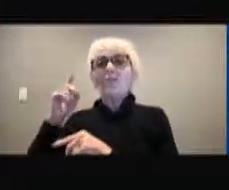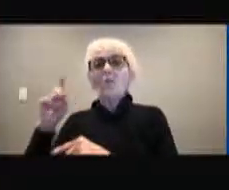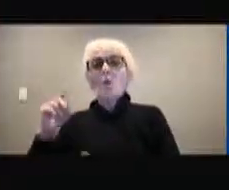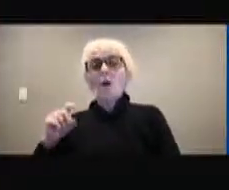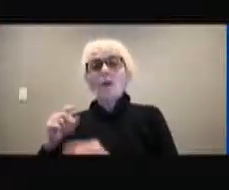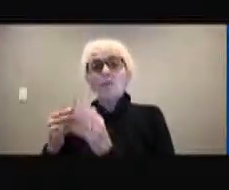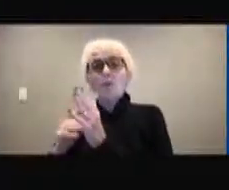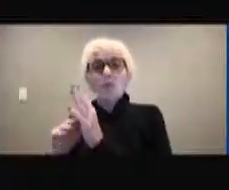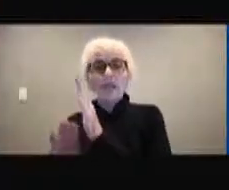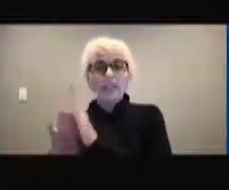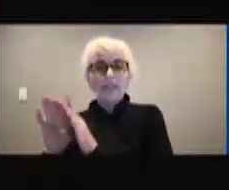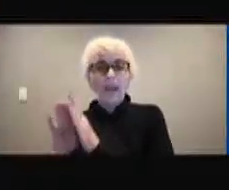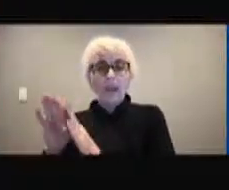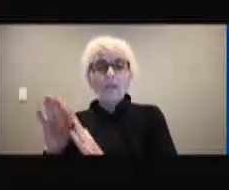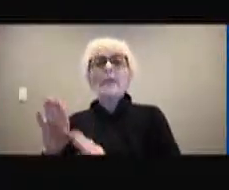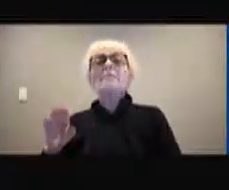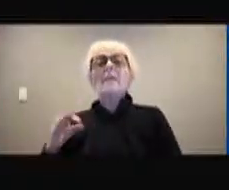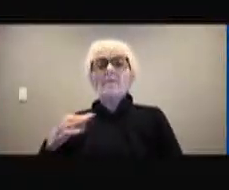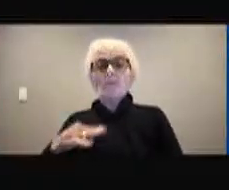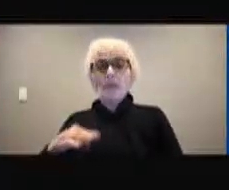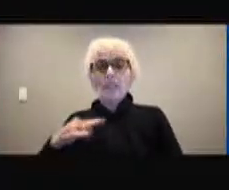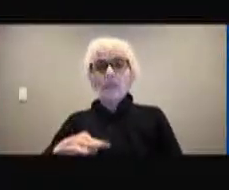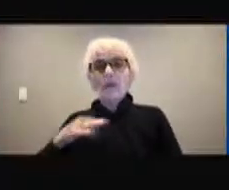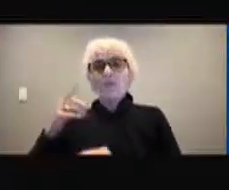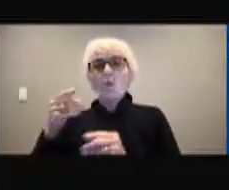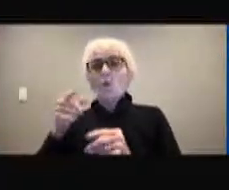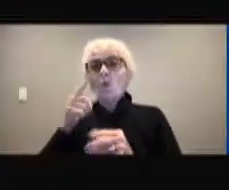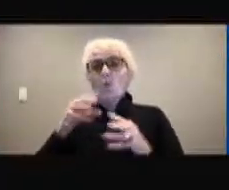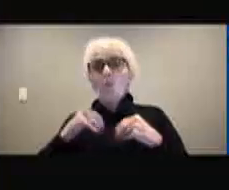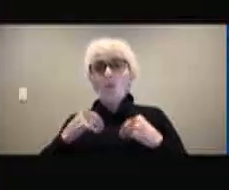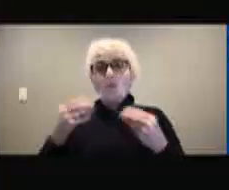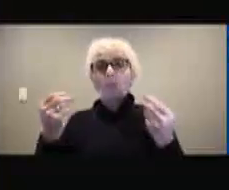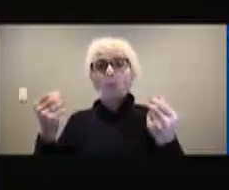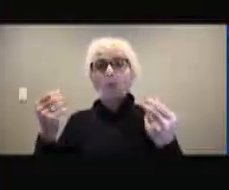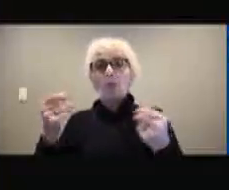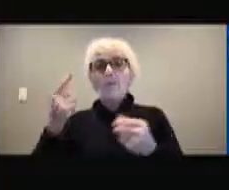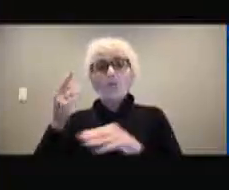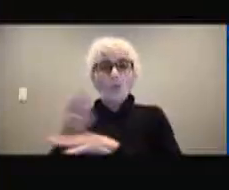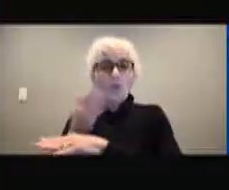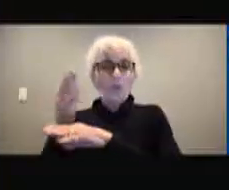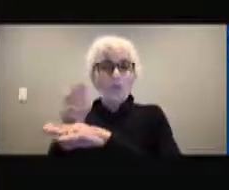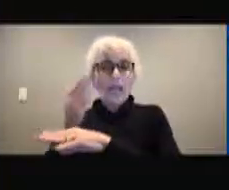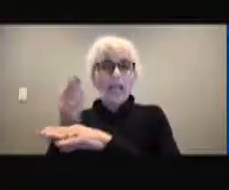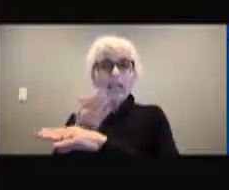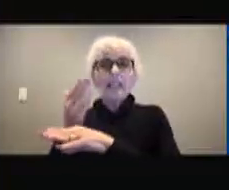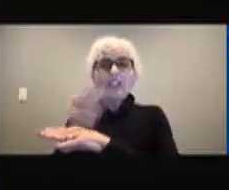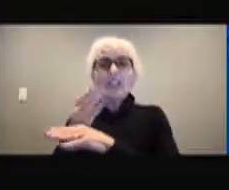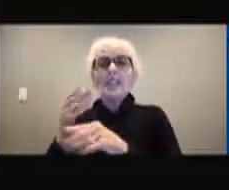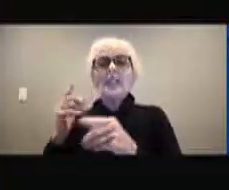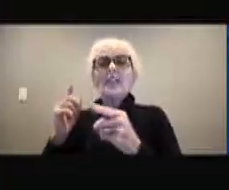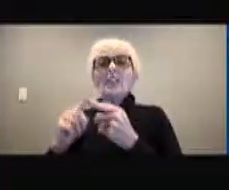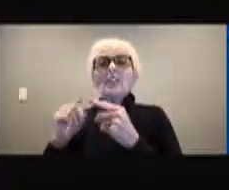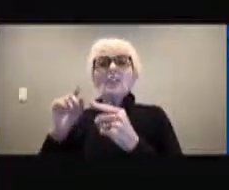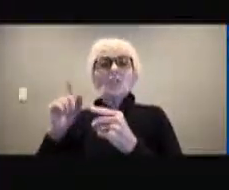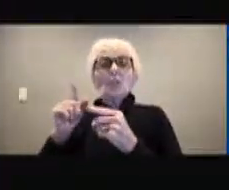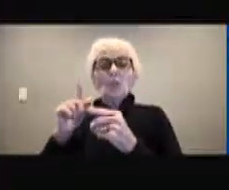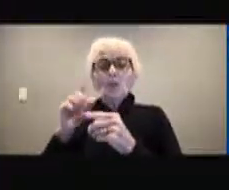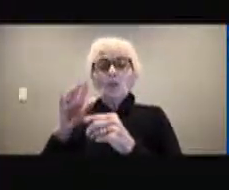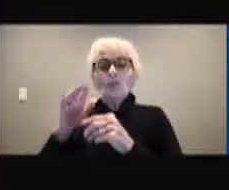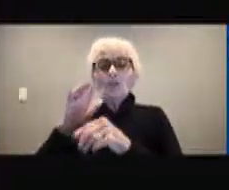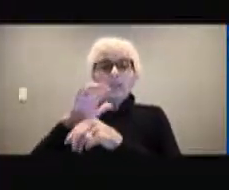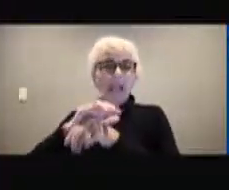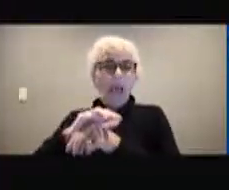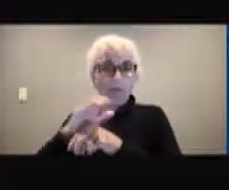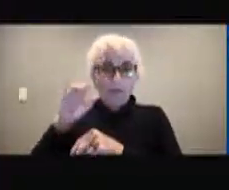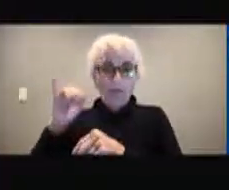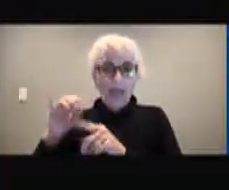the property owners of this site, for environmental site remediation to cap the exposed slag material on the subject